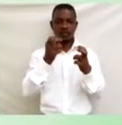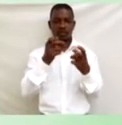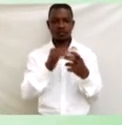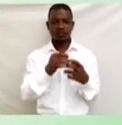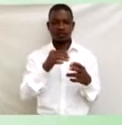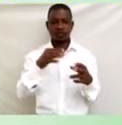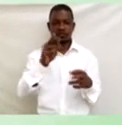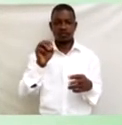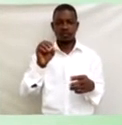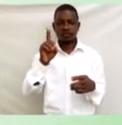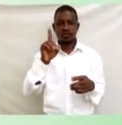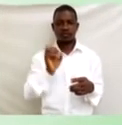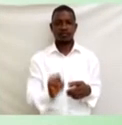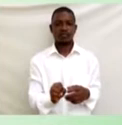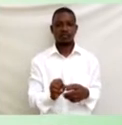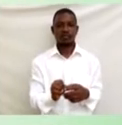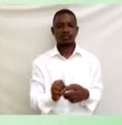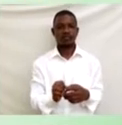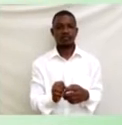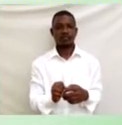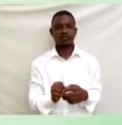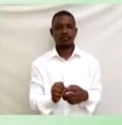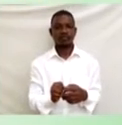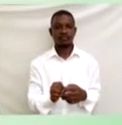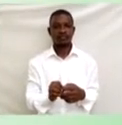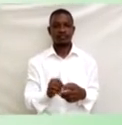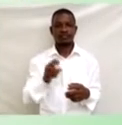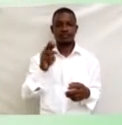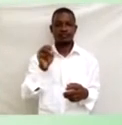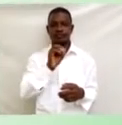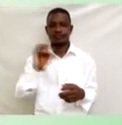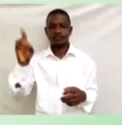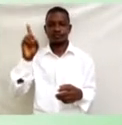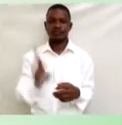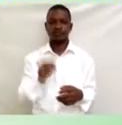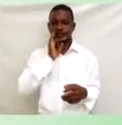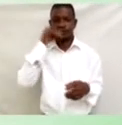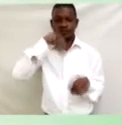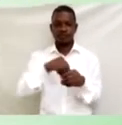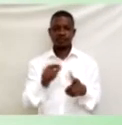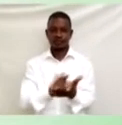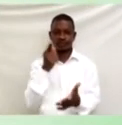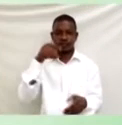unlikely condition relates with the subjunctive mood.